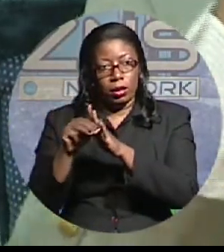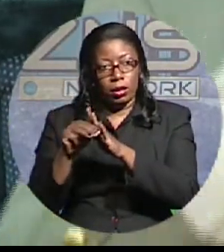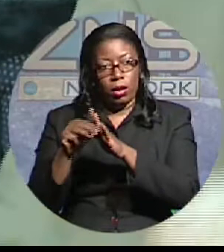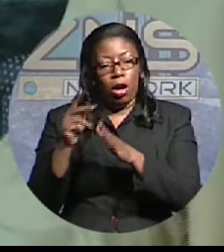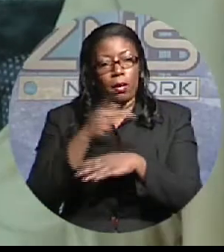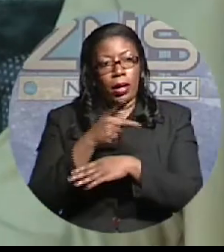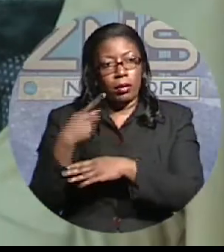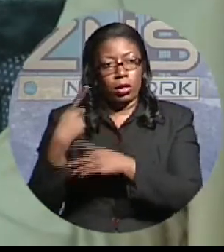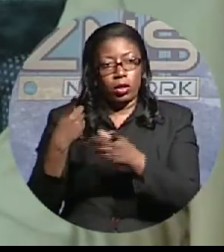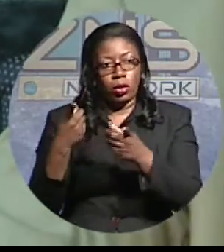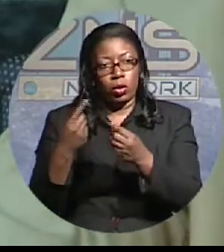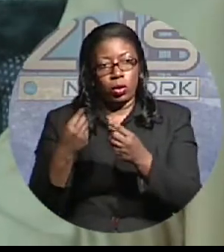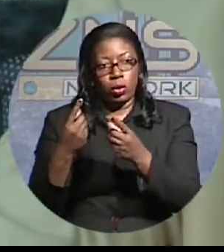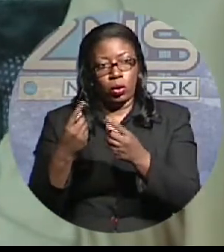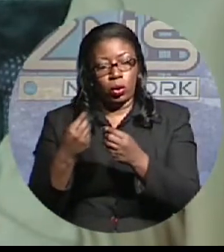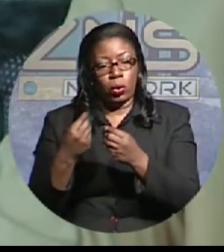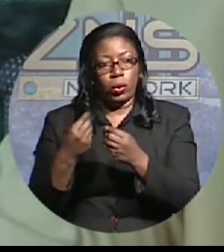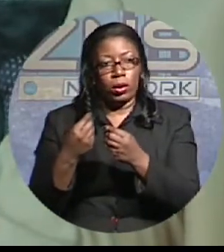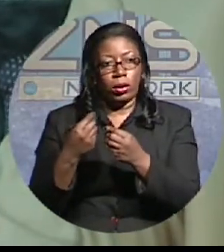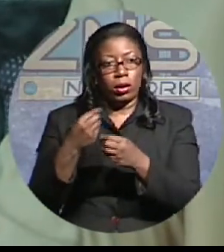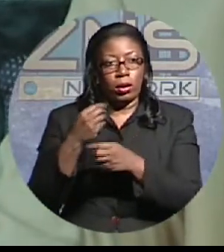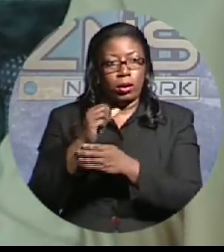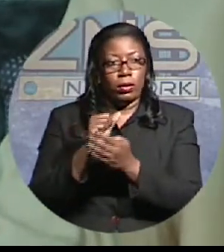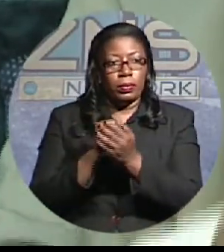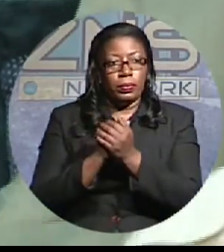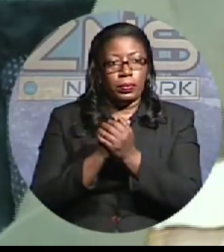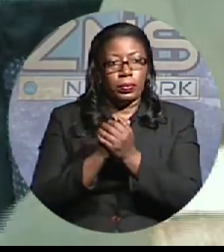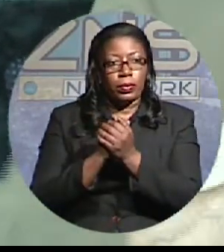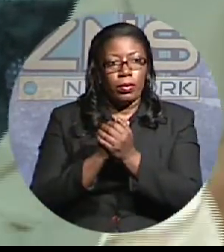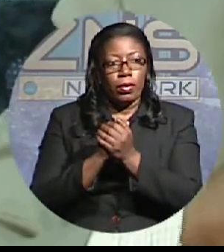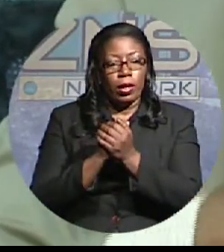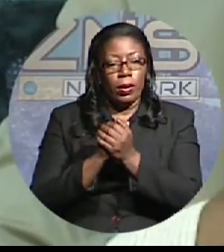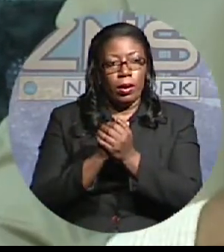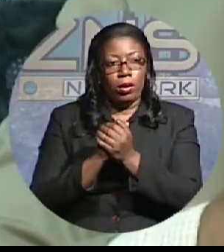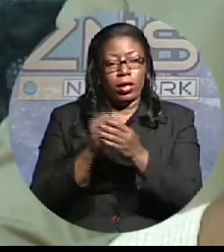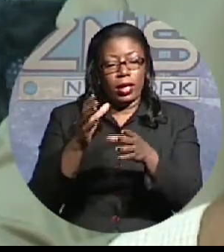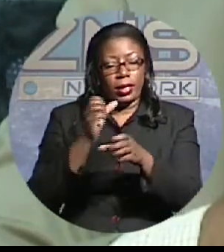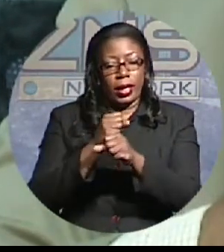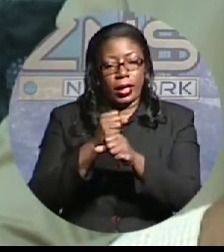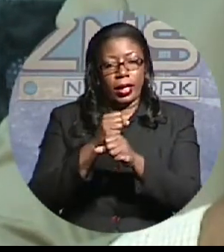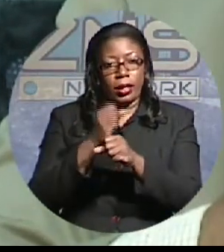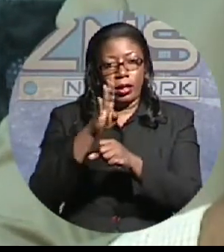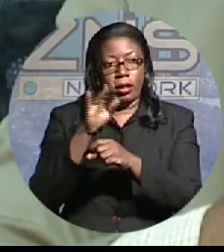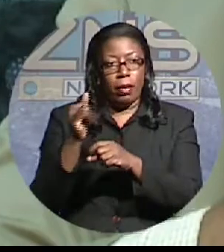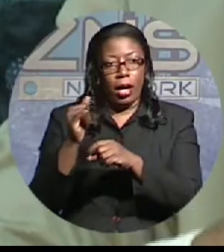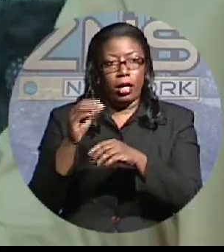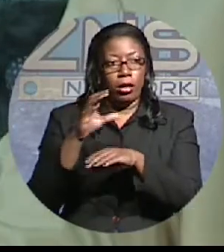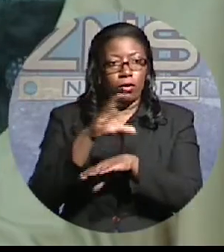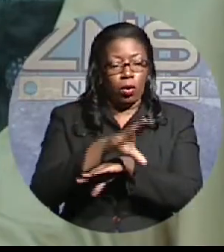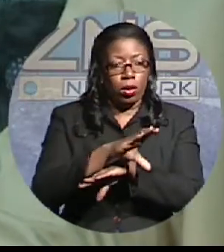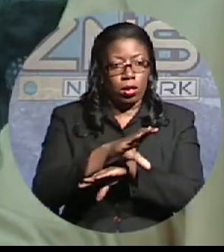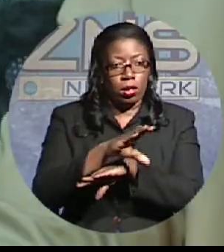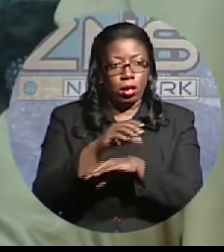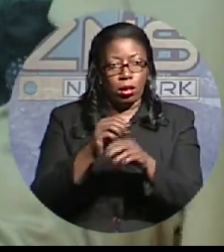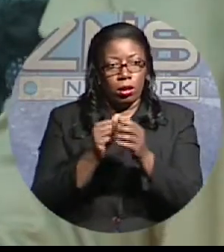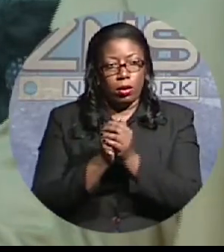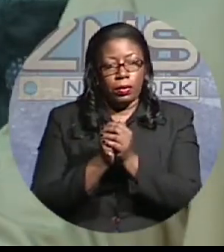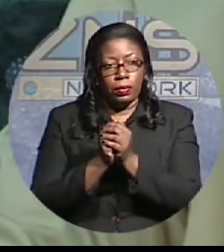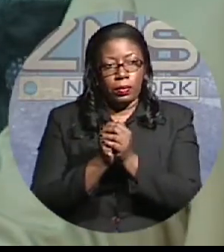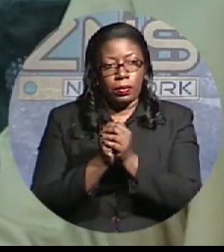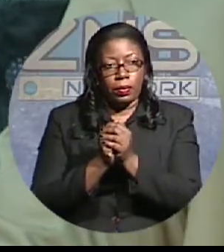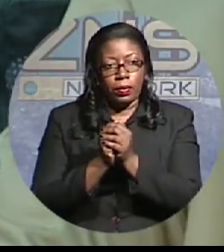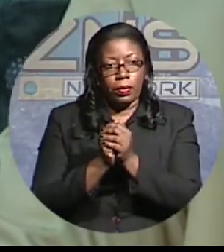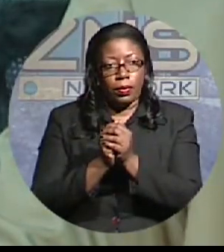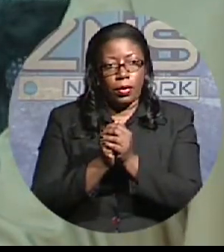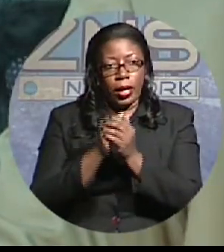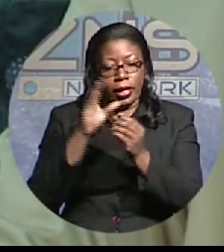do what is called expropriate it. That is, take it by force. Okay? Plus pay the $40